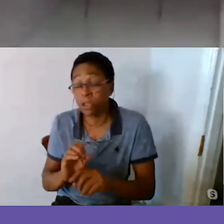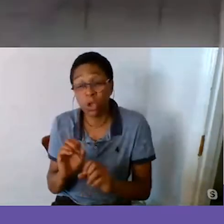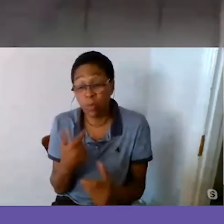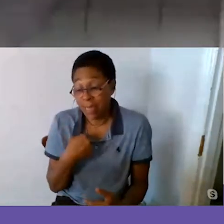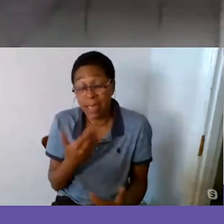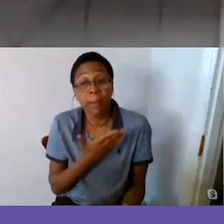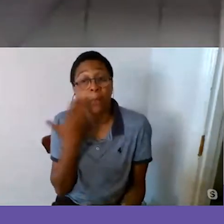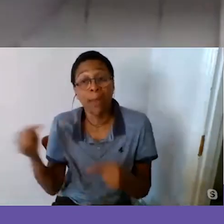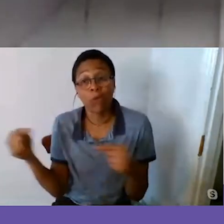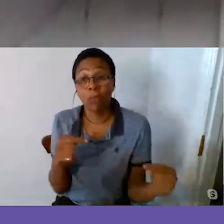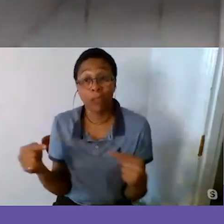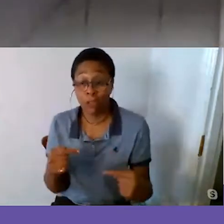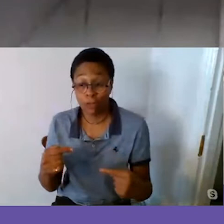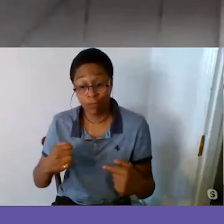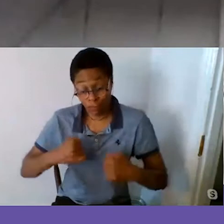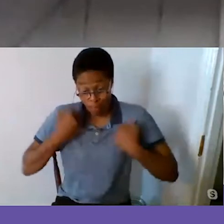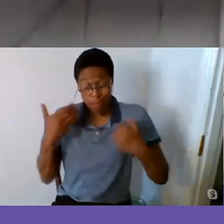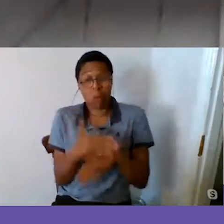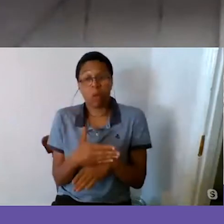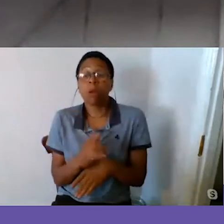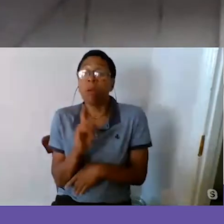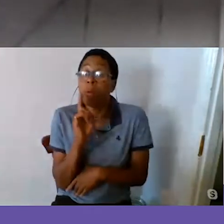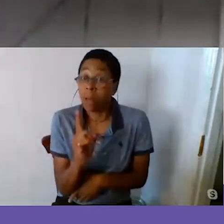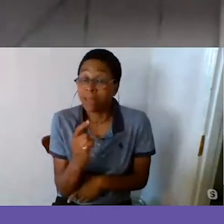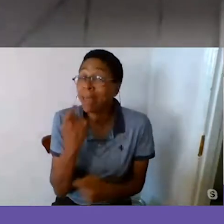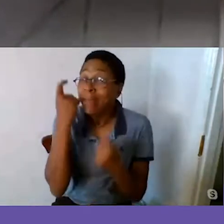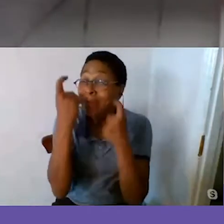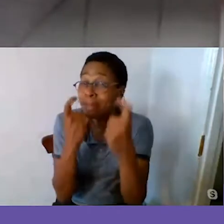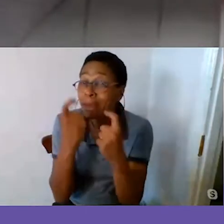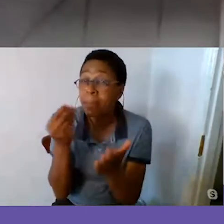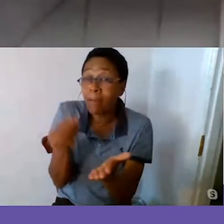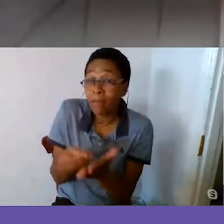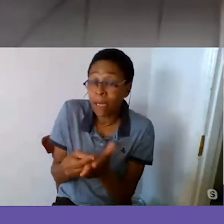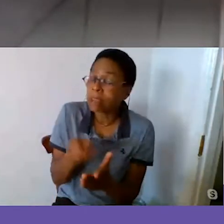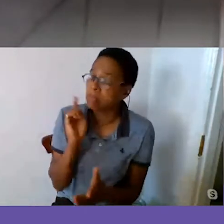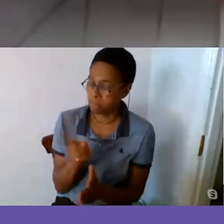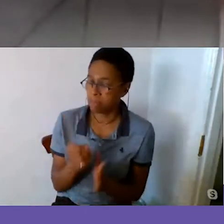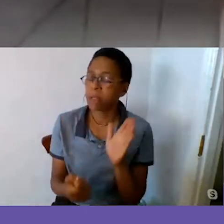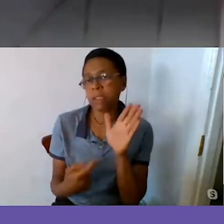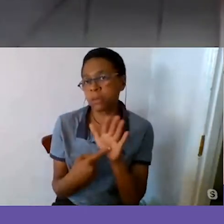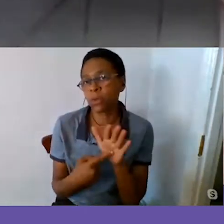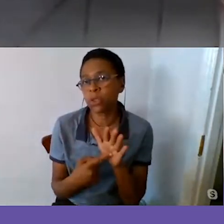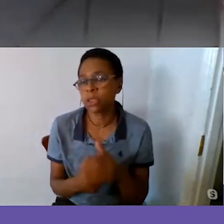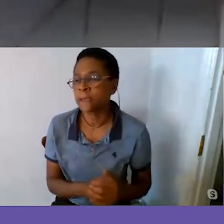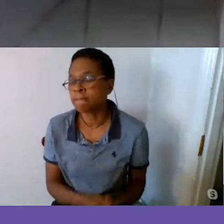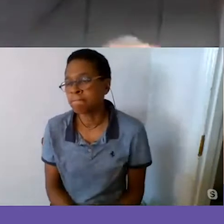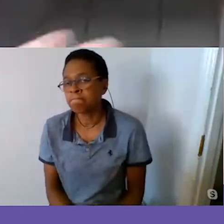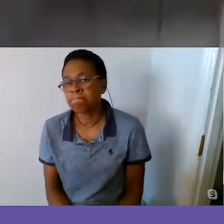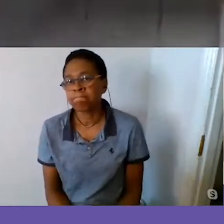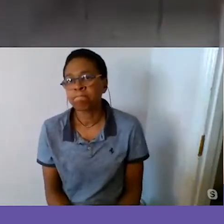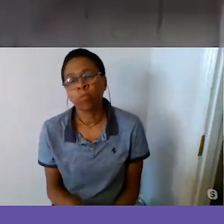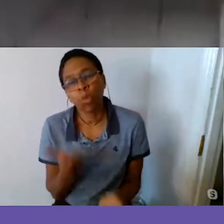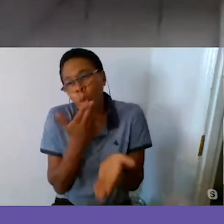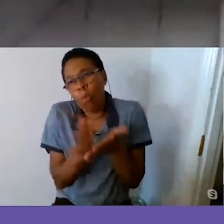think in terms of money for filmmakers, something that's really important. Like filmmakers, so I I obviously